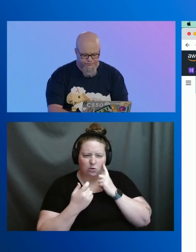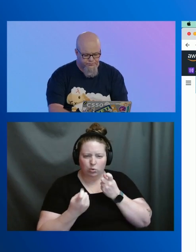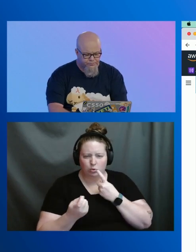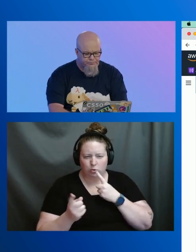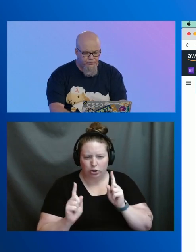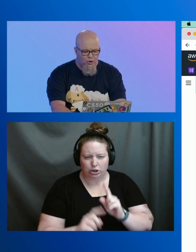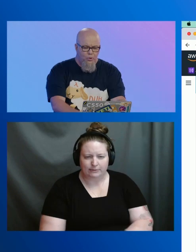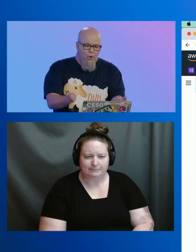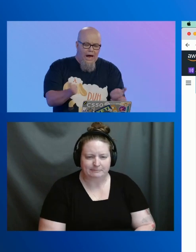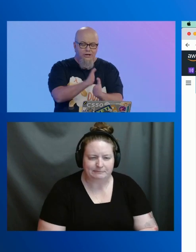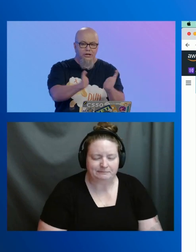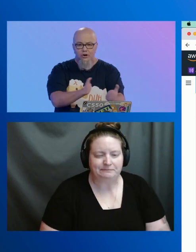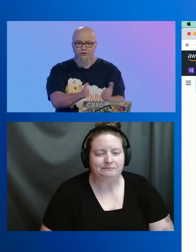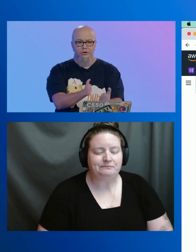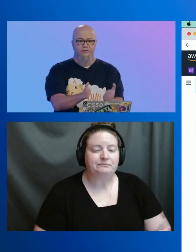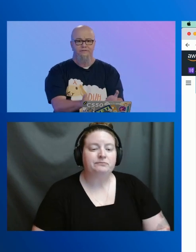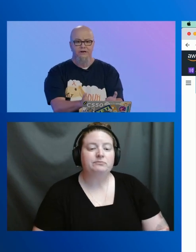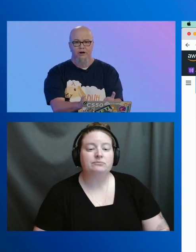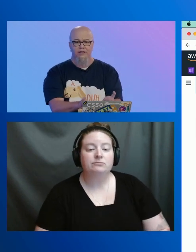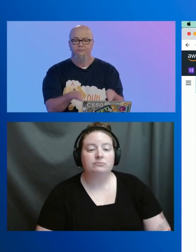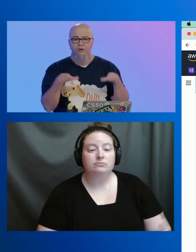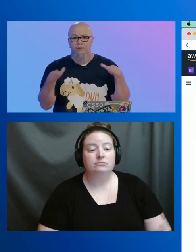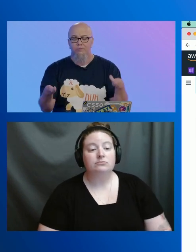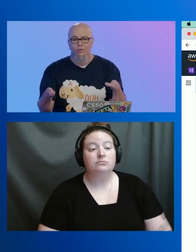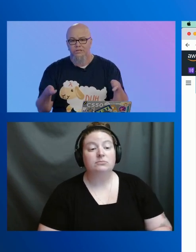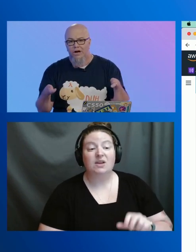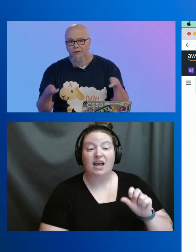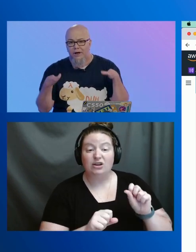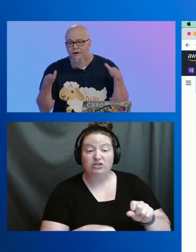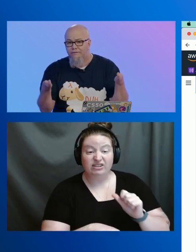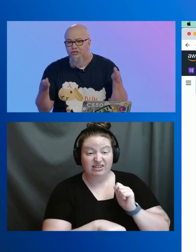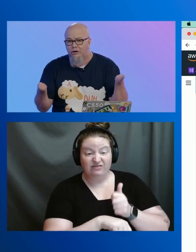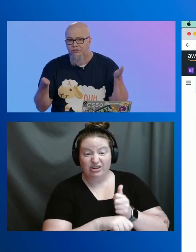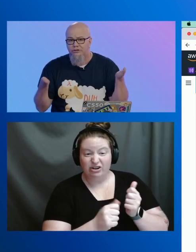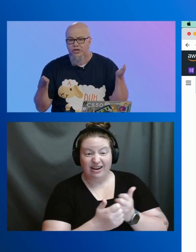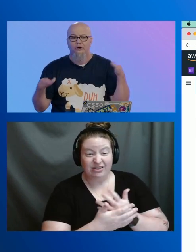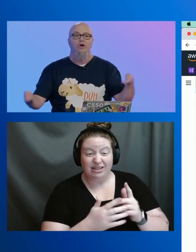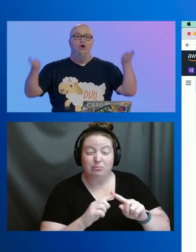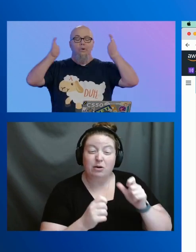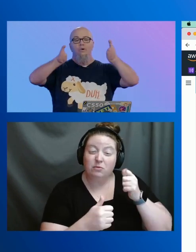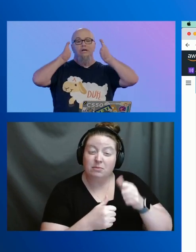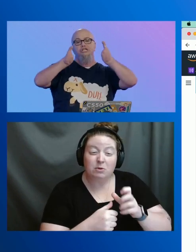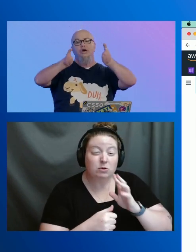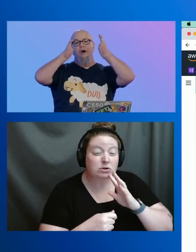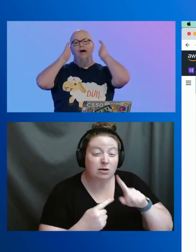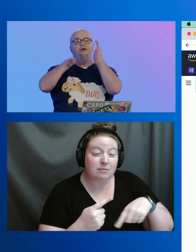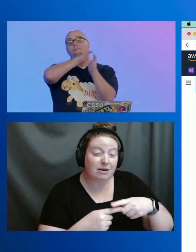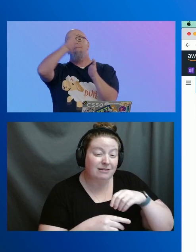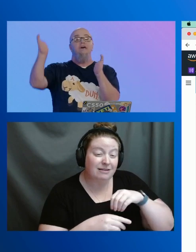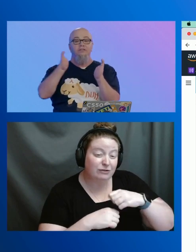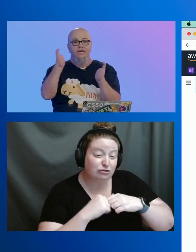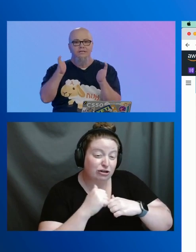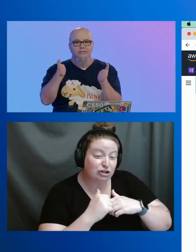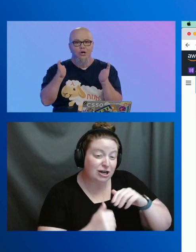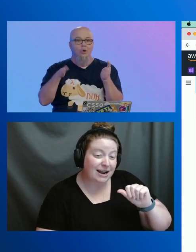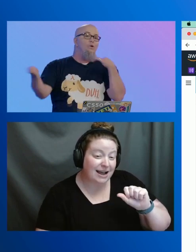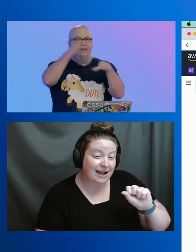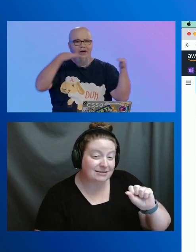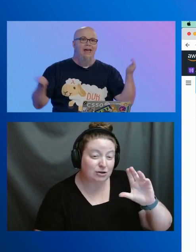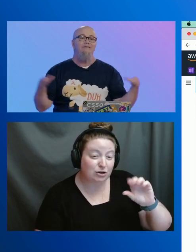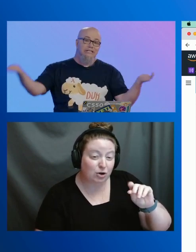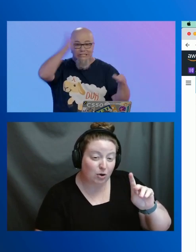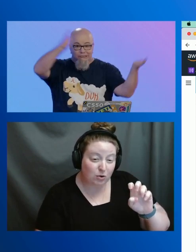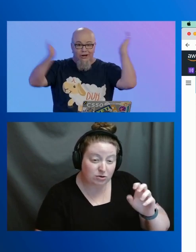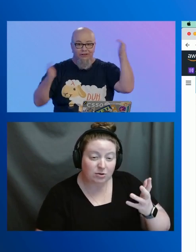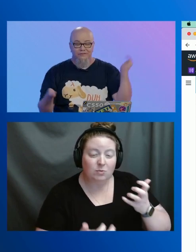So I could go through and configure all this, but remember, we're talking about infrastructure as code. We want to show how to build this